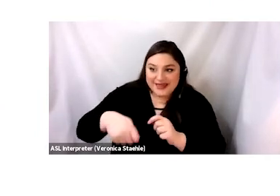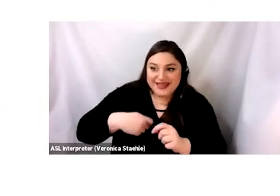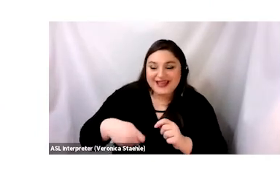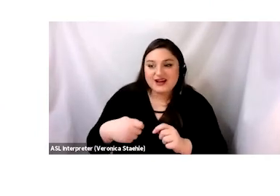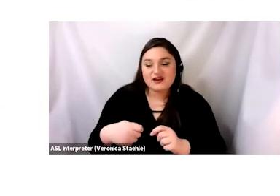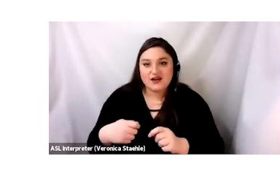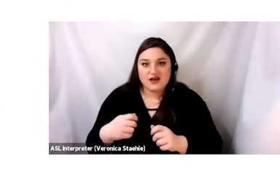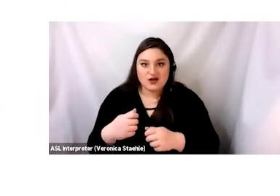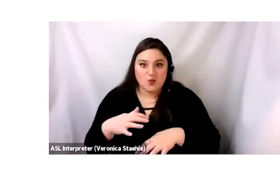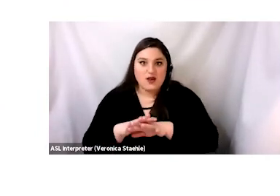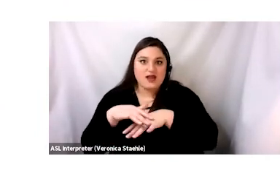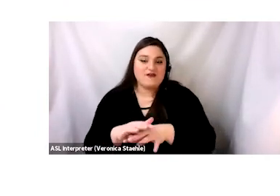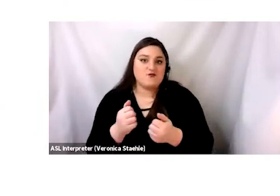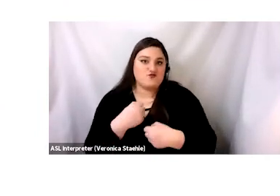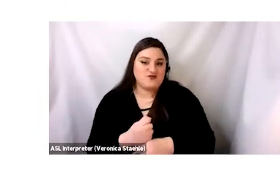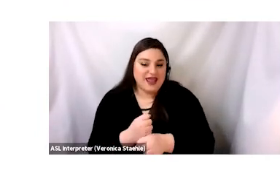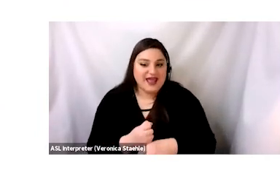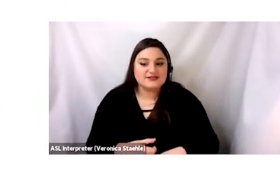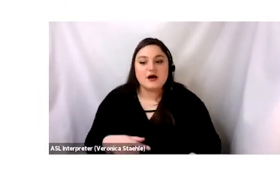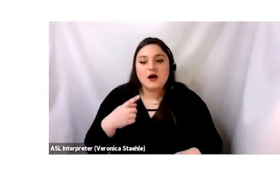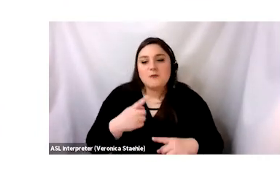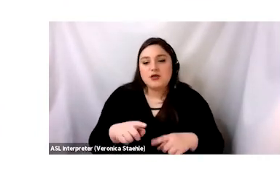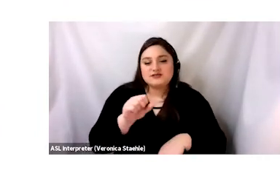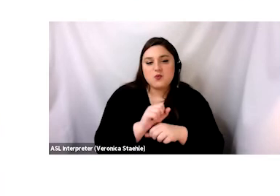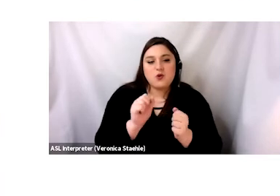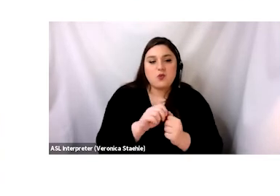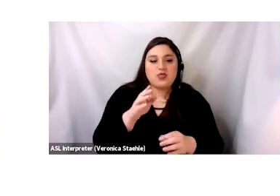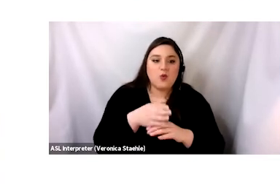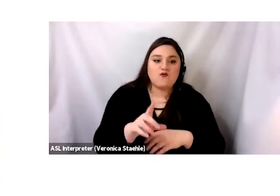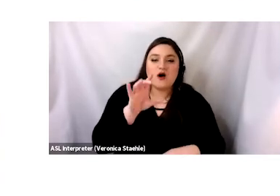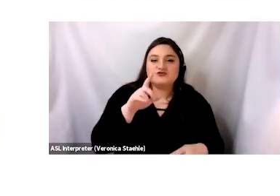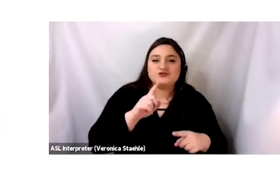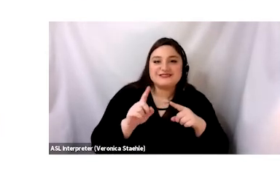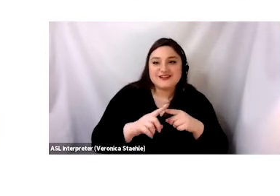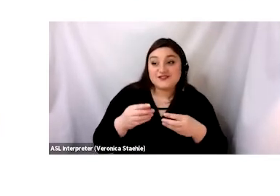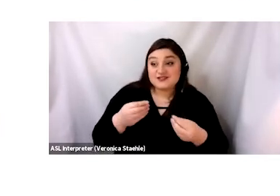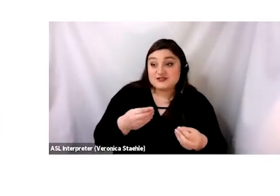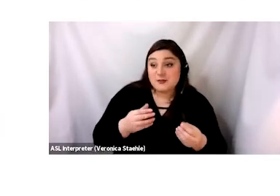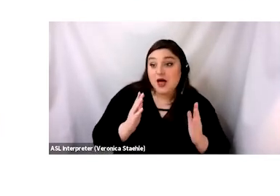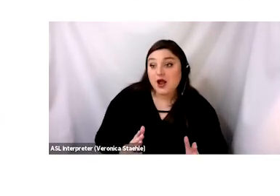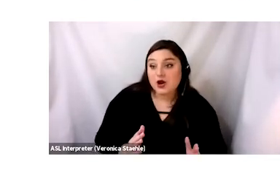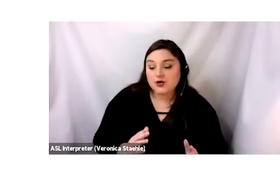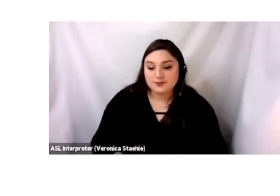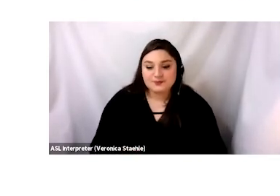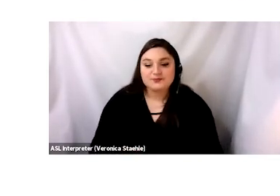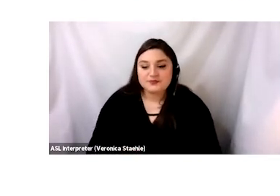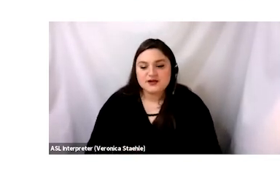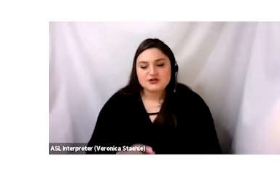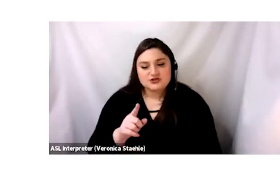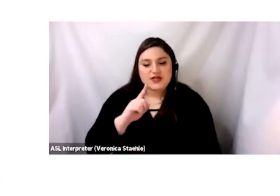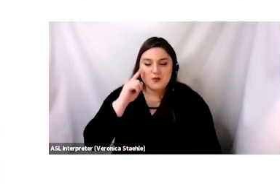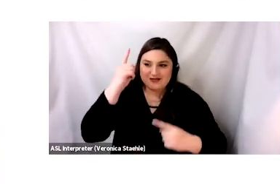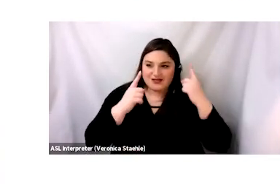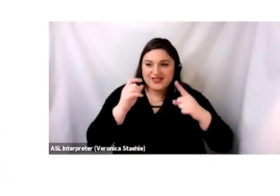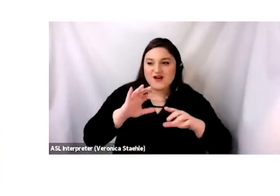They work with over 100 diverse suppliers and small businesses. And so they're really thinking about the holistic,